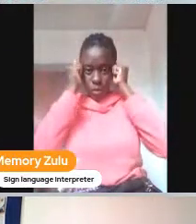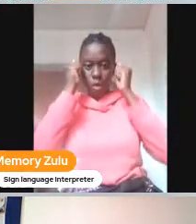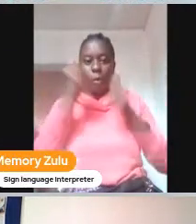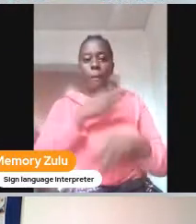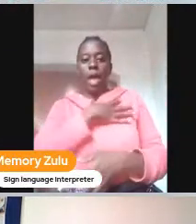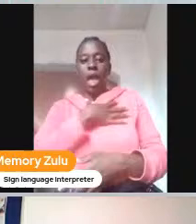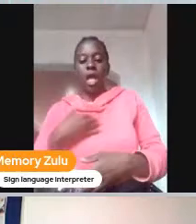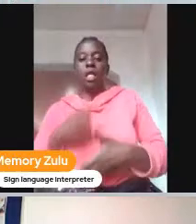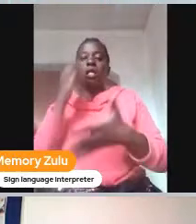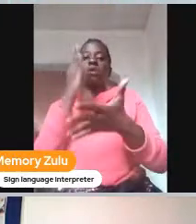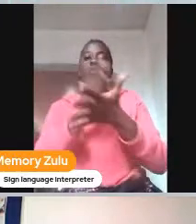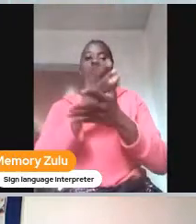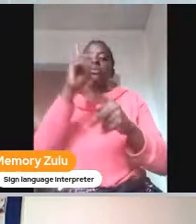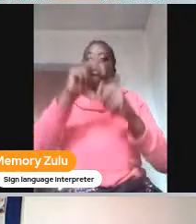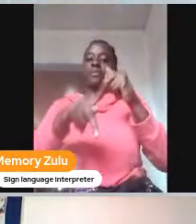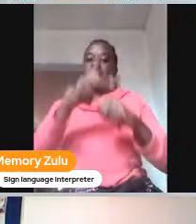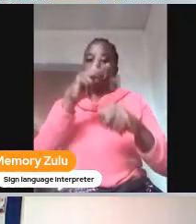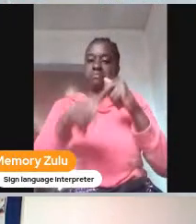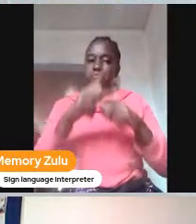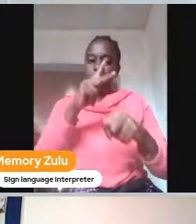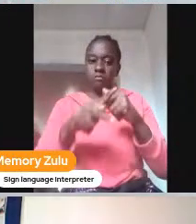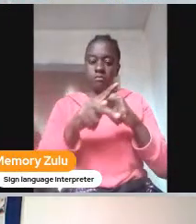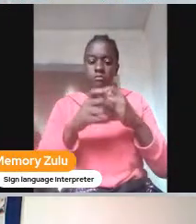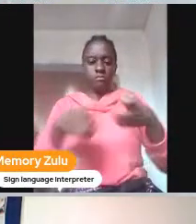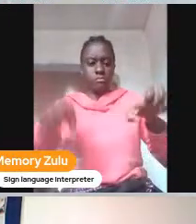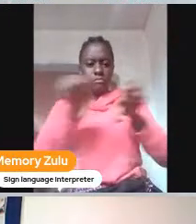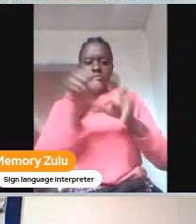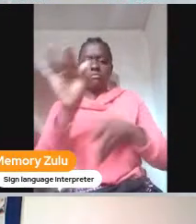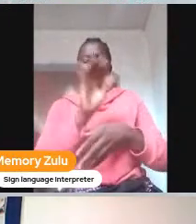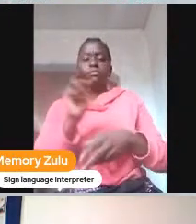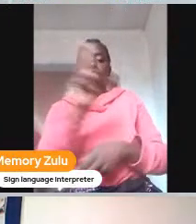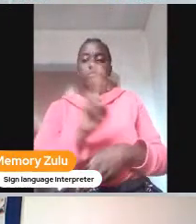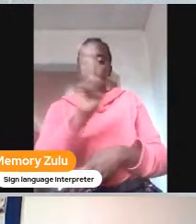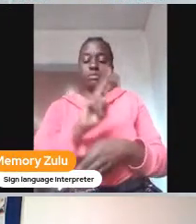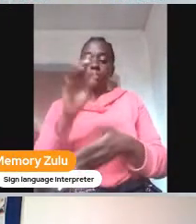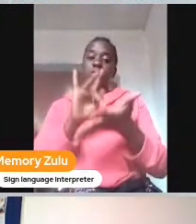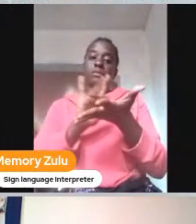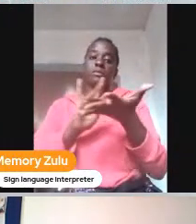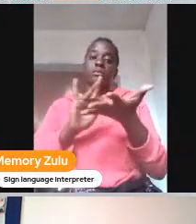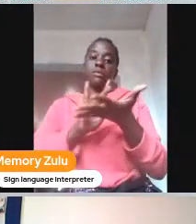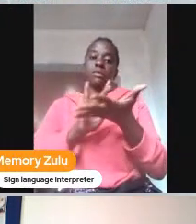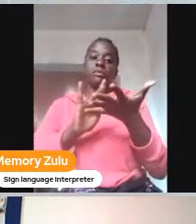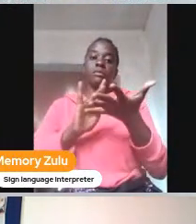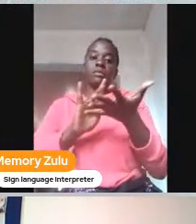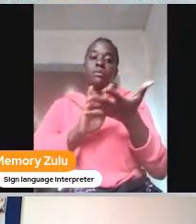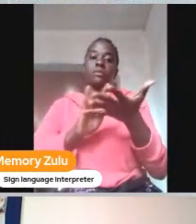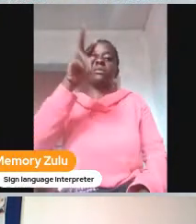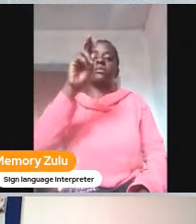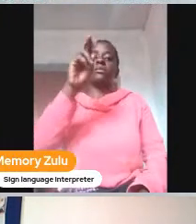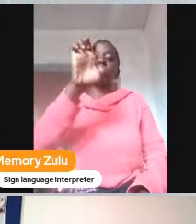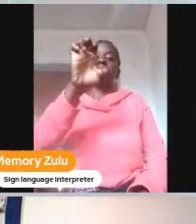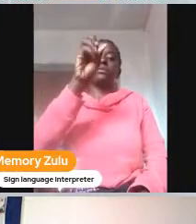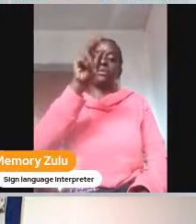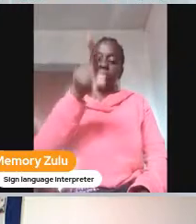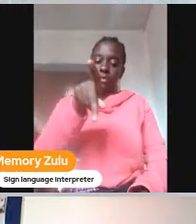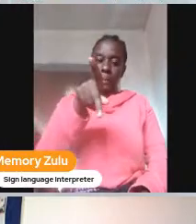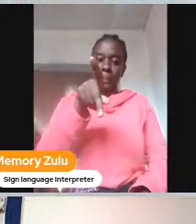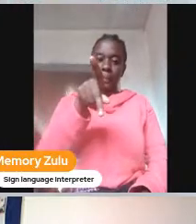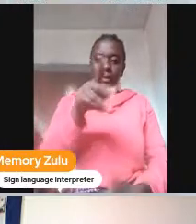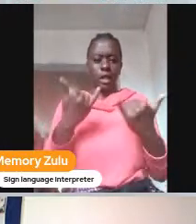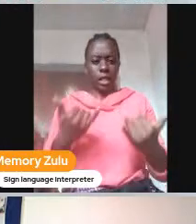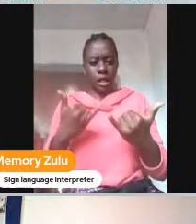even PrEP. And I'll now go to UTI. UTI, these are the urinary tract